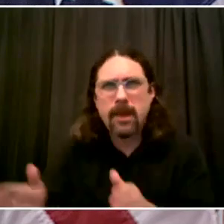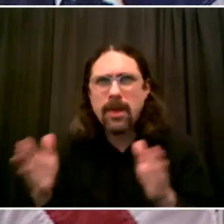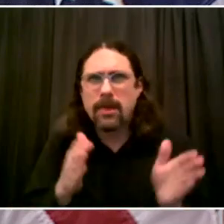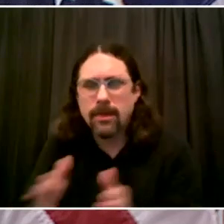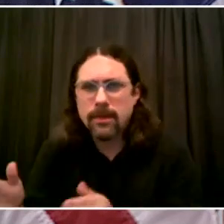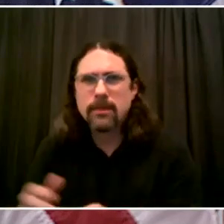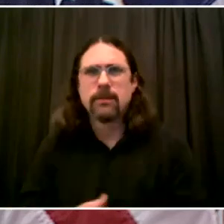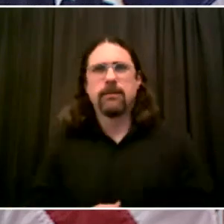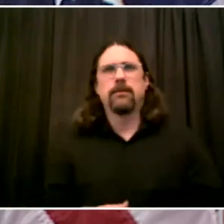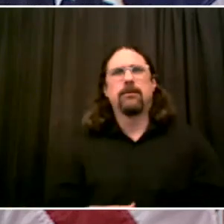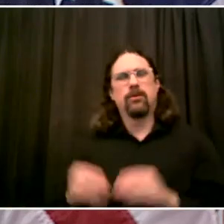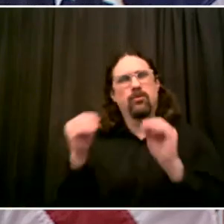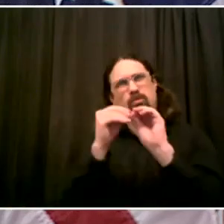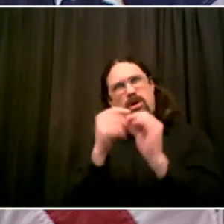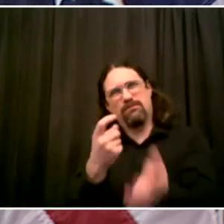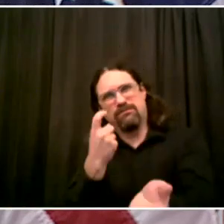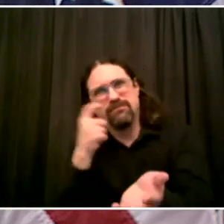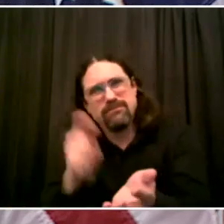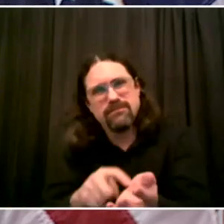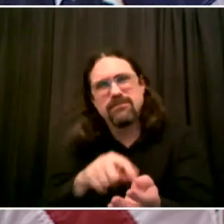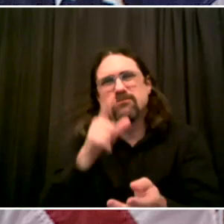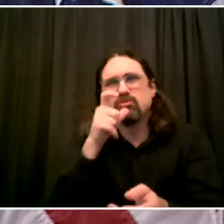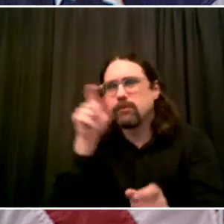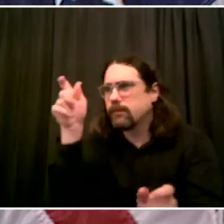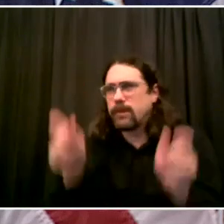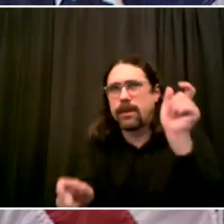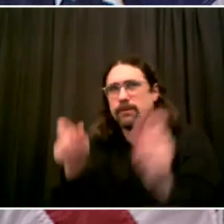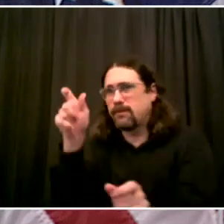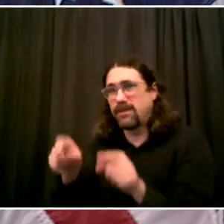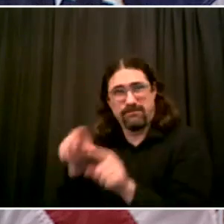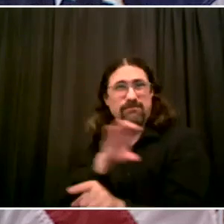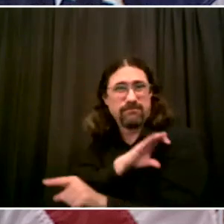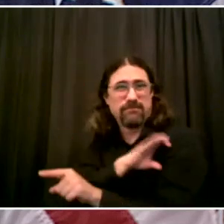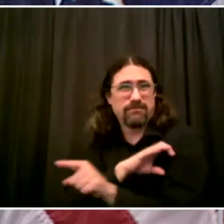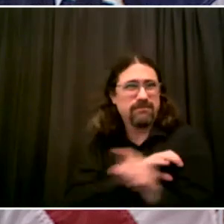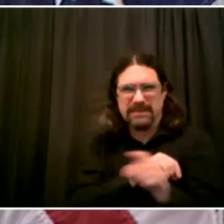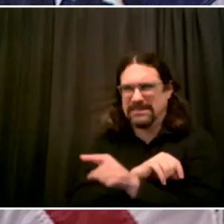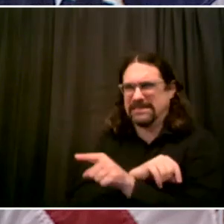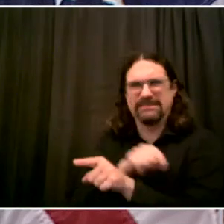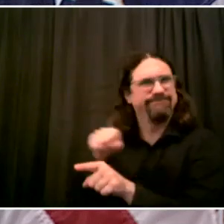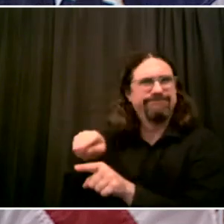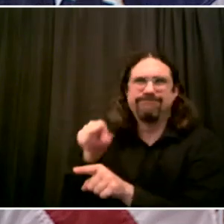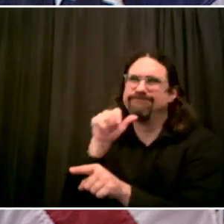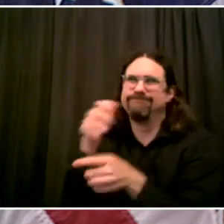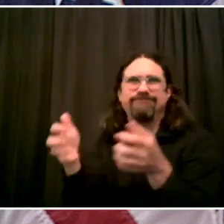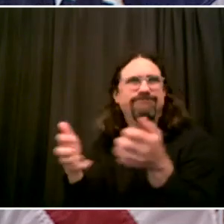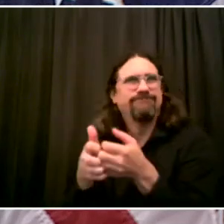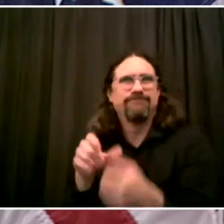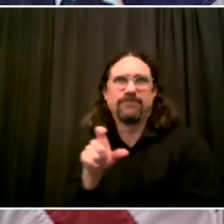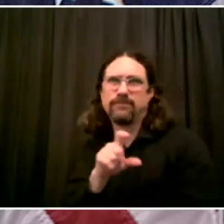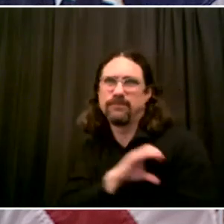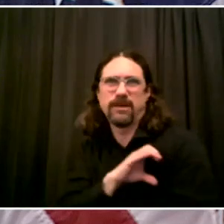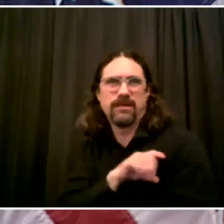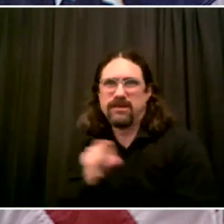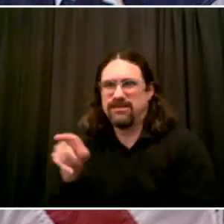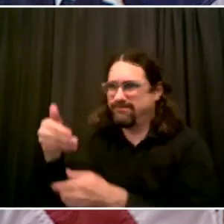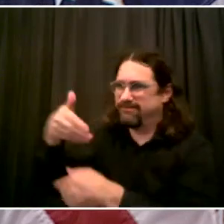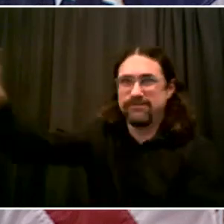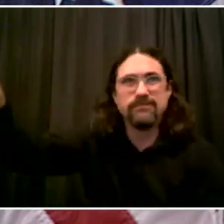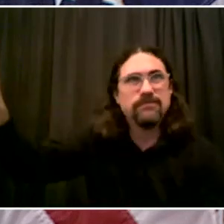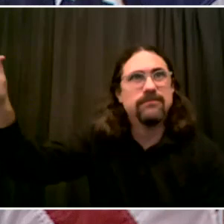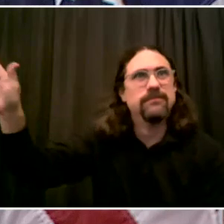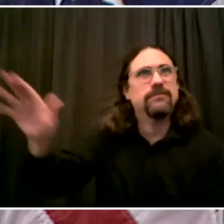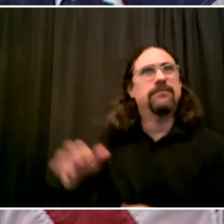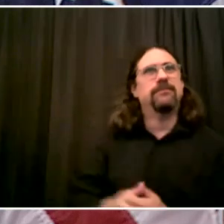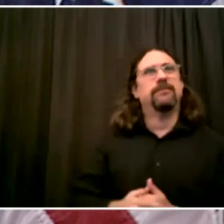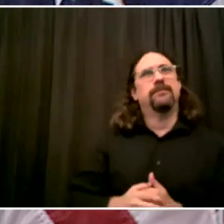has created a deeper bond between police and community. We've seen it many, many ways. We've seen the way it helps us drive down crimes. Reducing arrest has